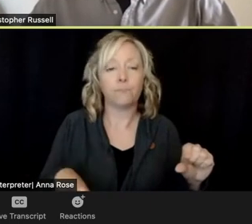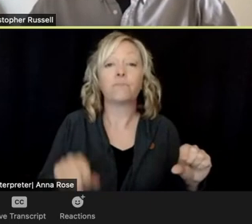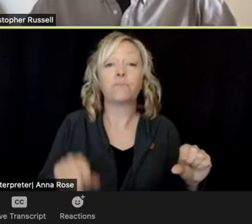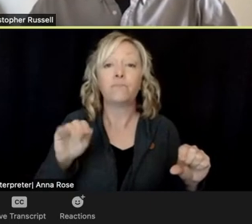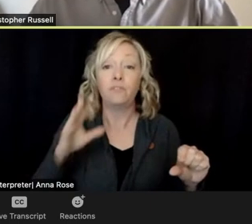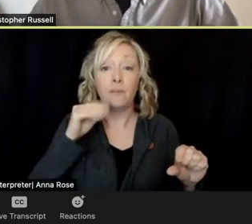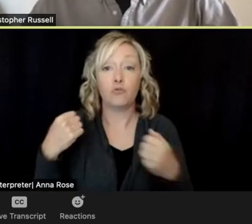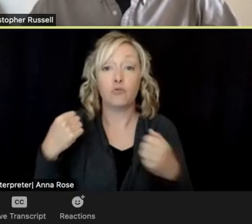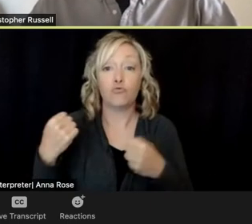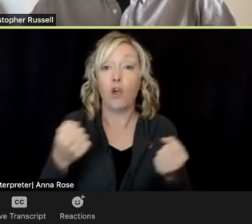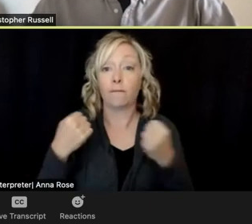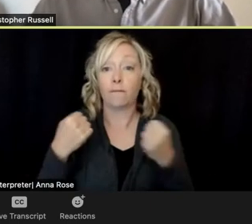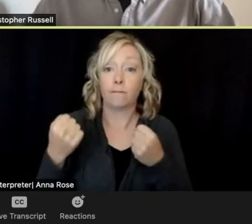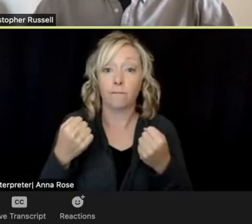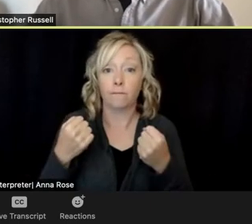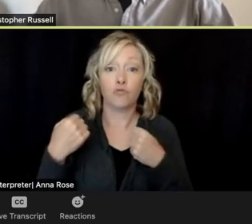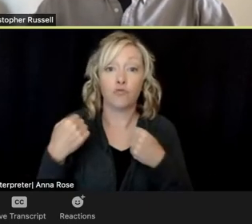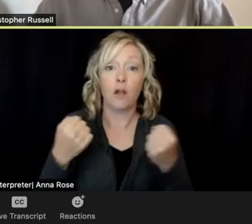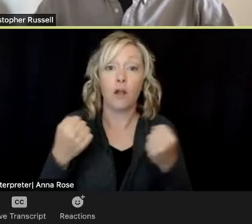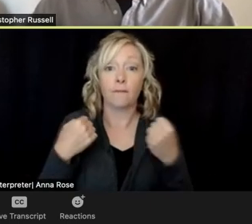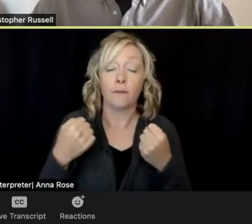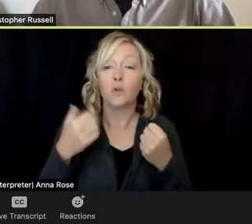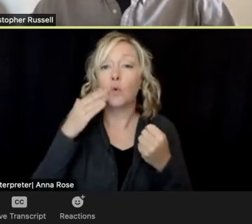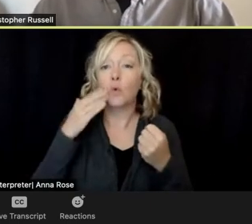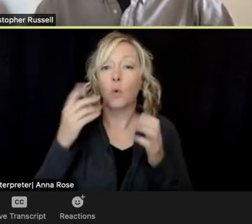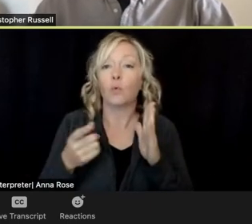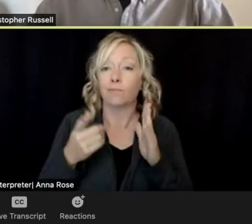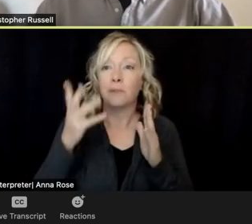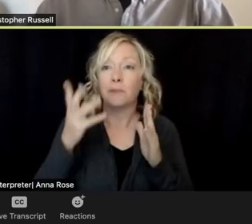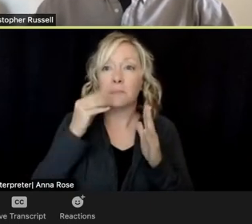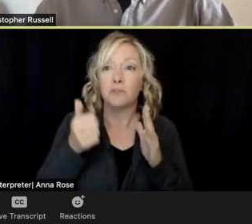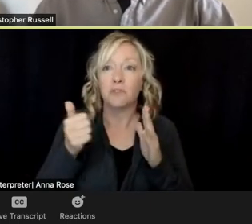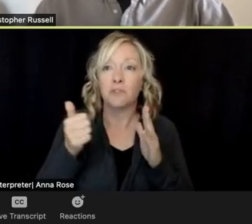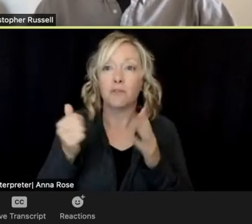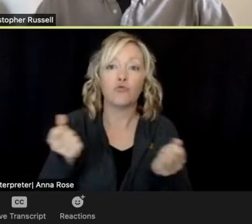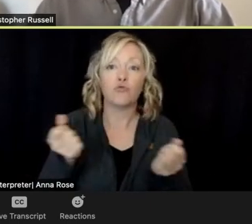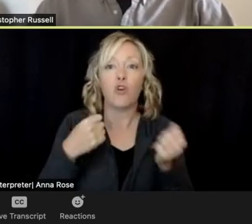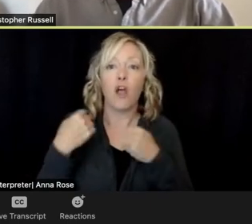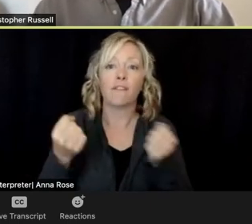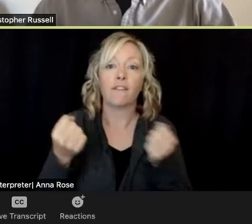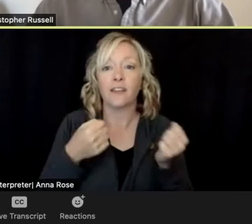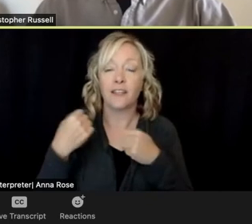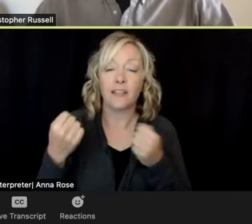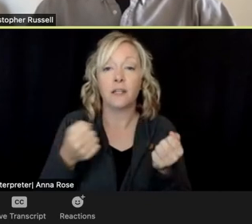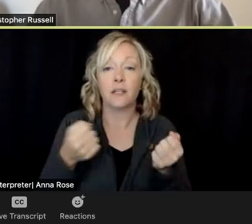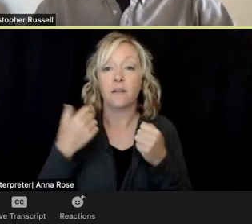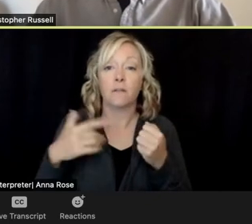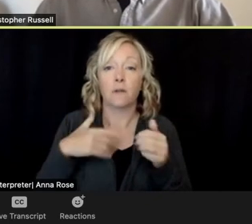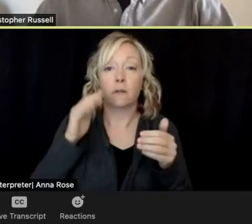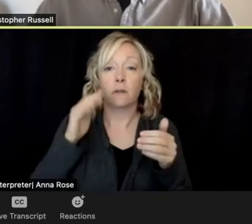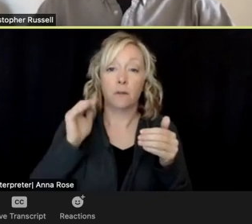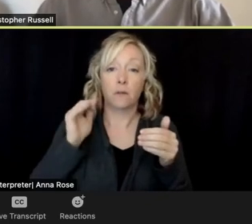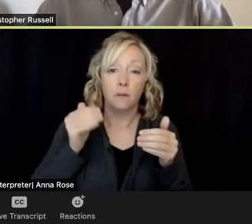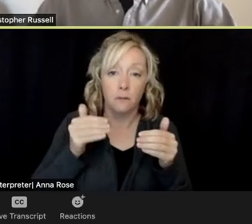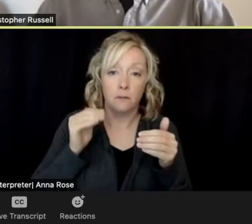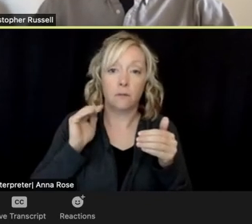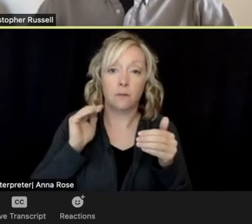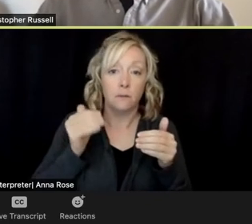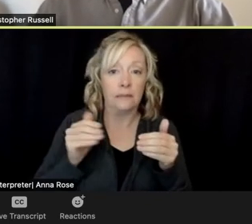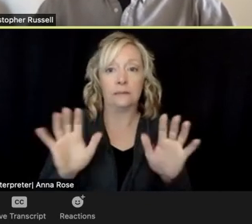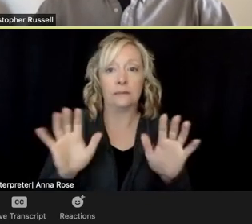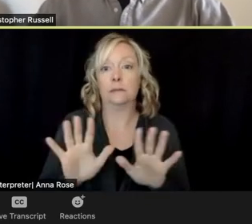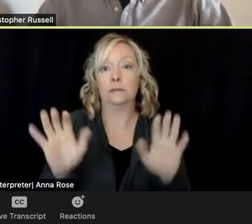you've all had that experience where you start to feel drowsy when you're driving, right? And you don't want to do that, right? You don't want to fall